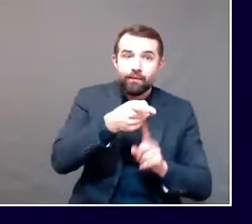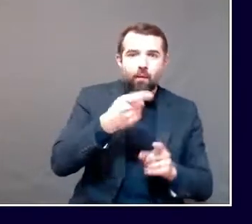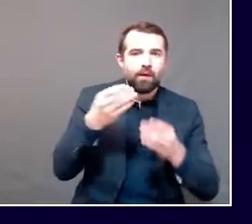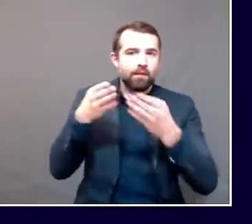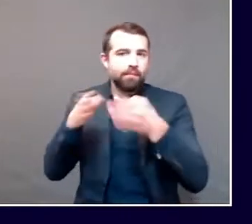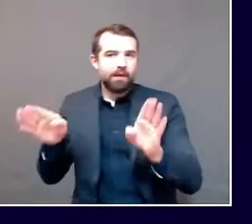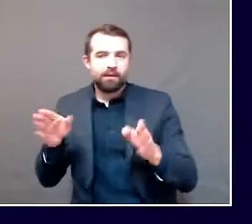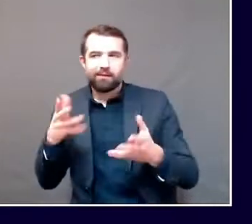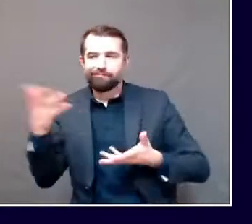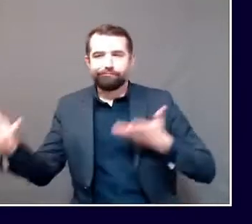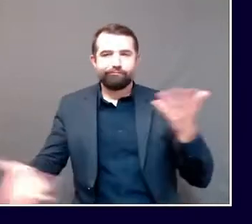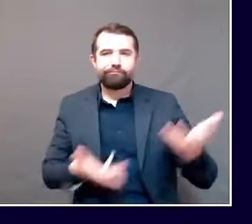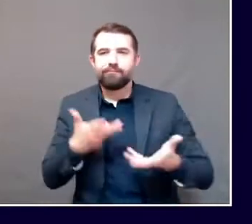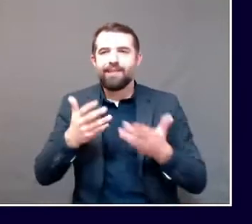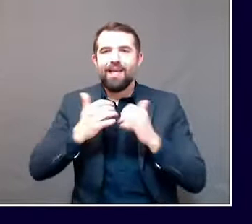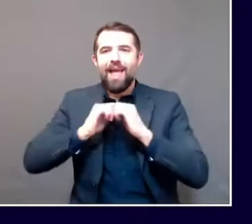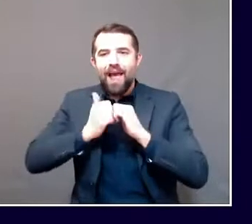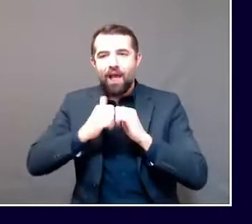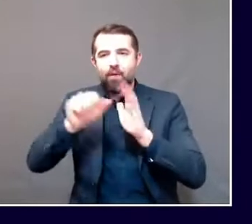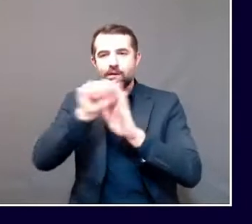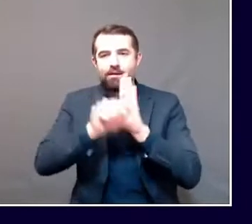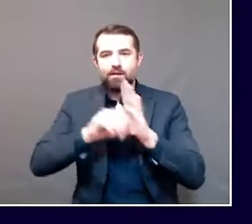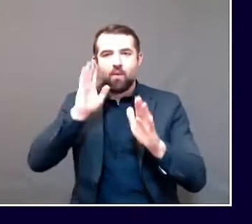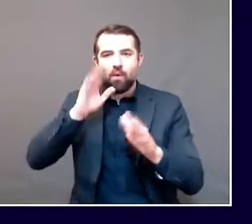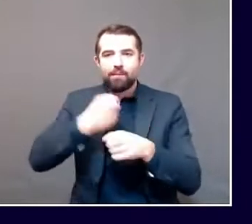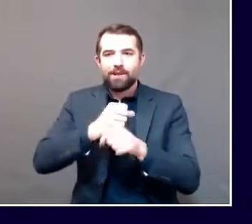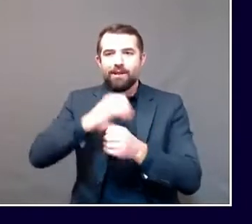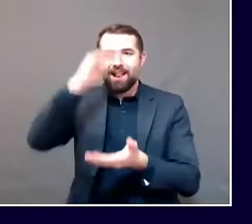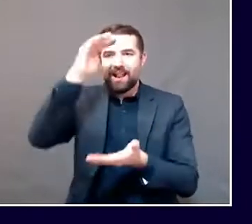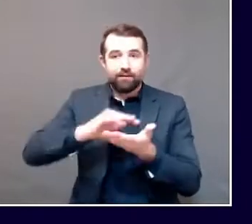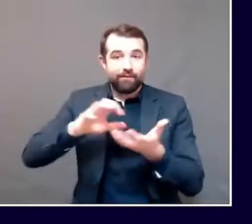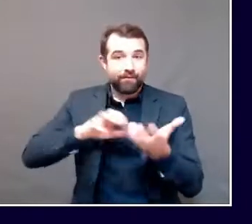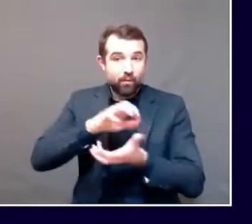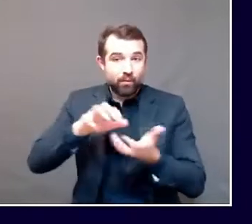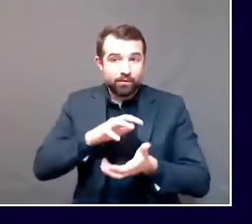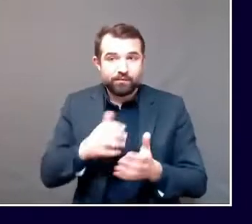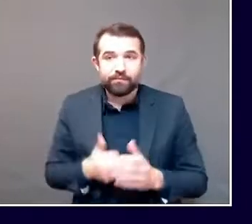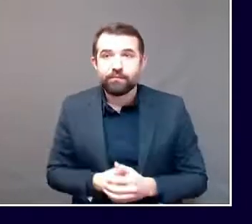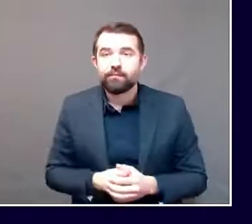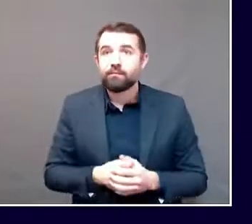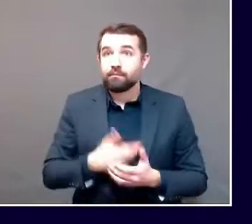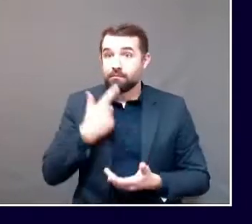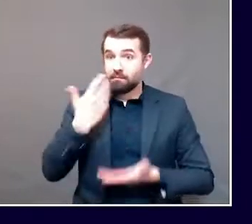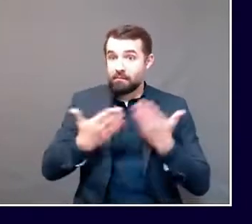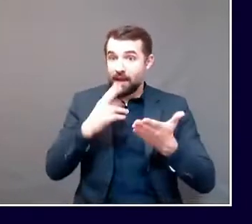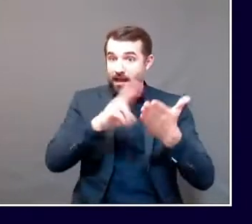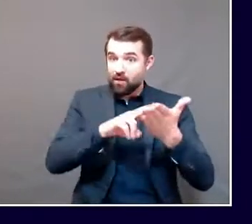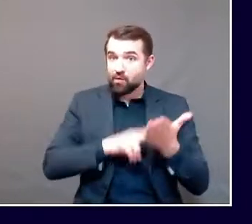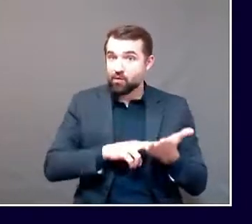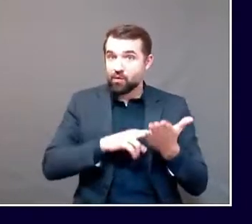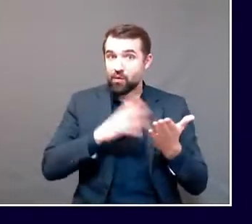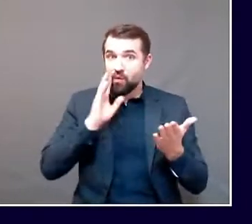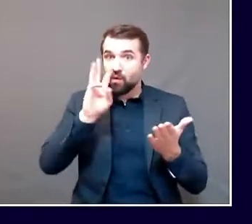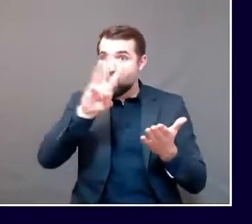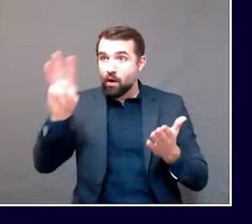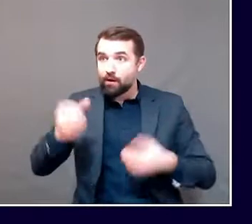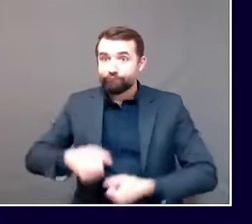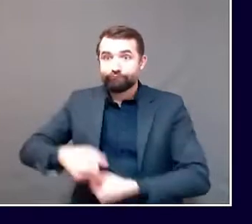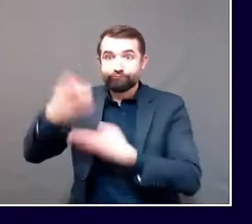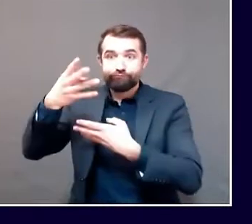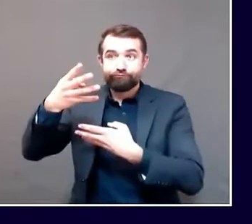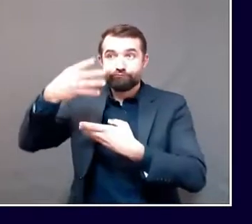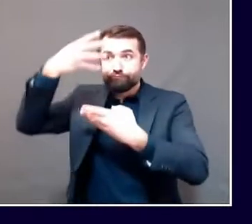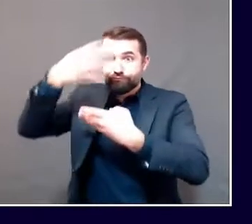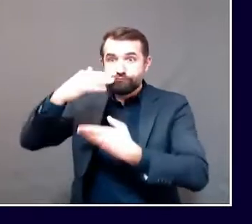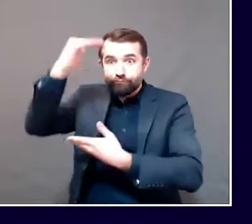how is the state going to alleviate this confusion? And you mentioned a registration portal on Monday. I don't know if that might be an answer. It didn't sound like that was